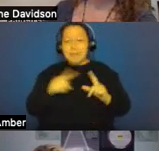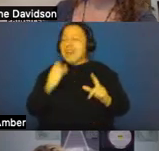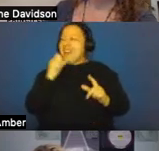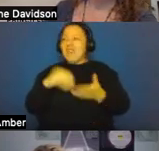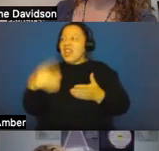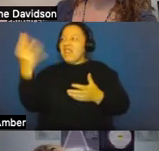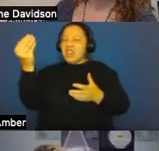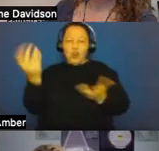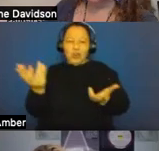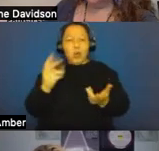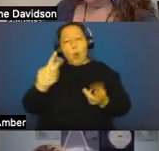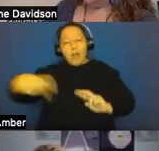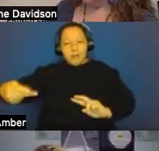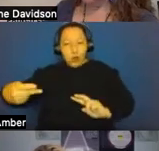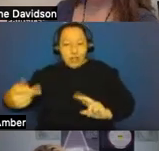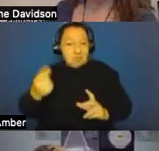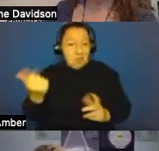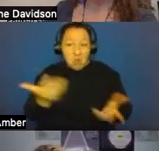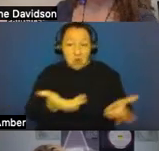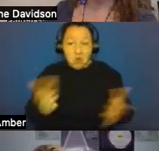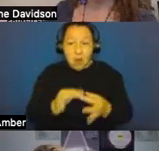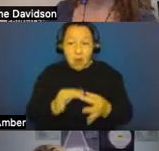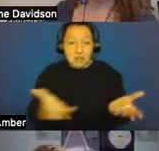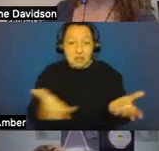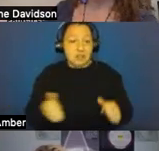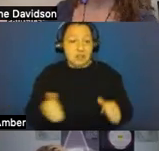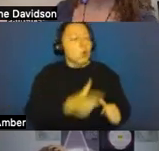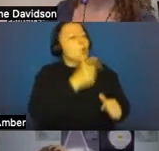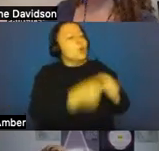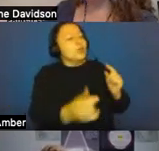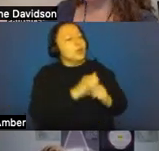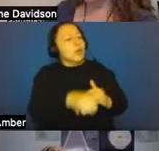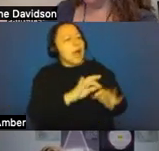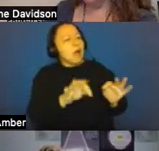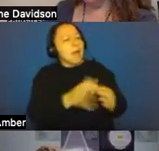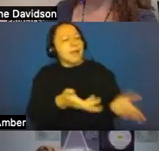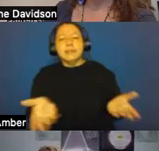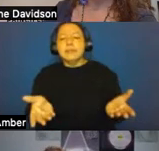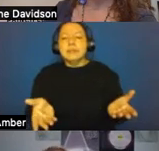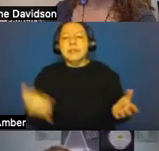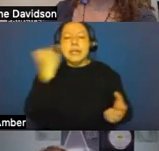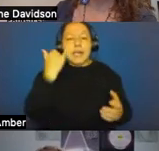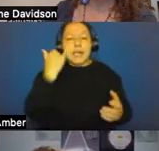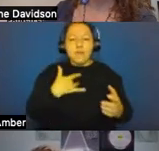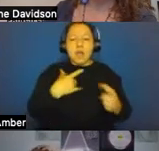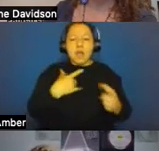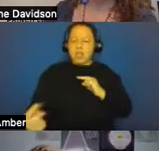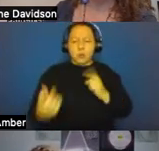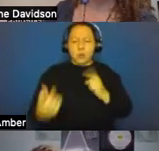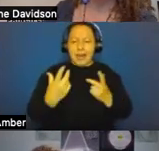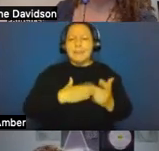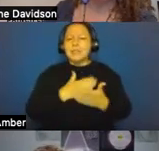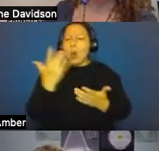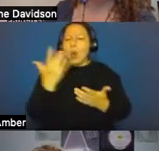else? Yeah, who disagrees with that? If you disagree, please share why